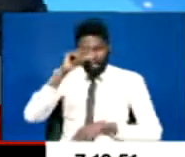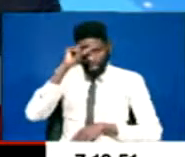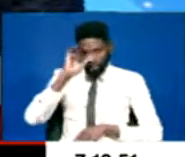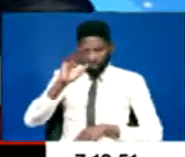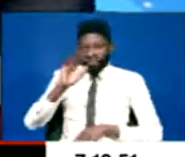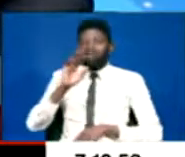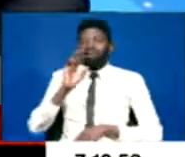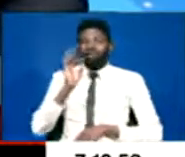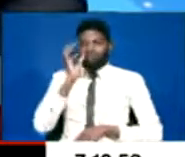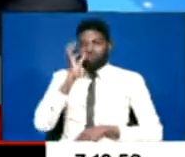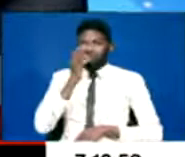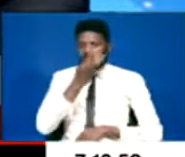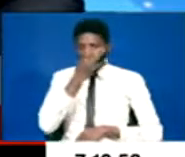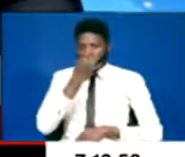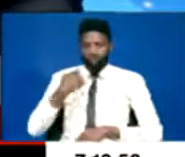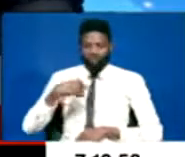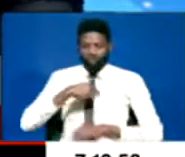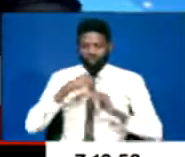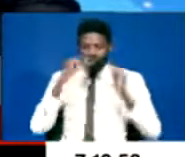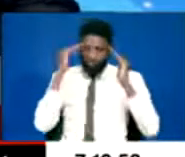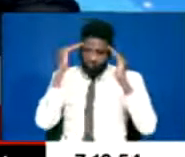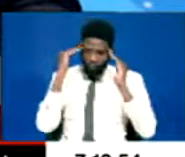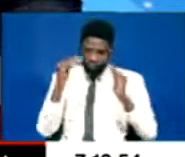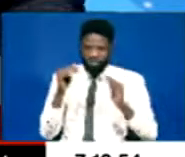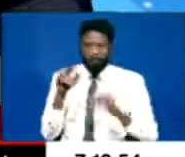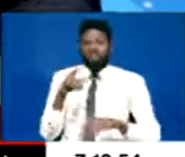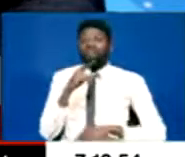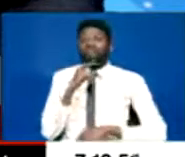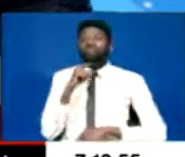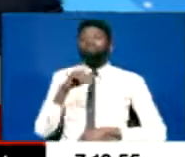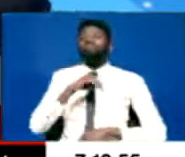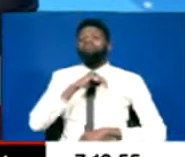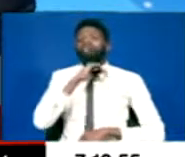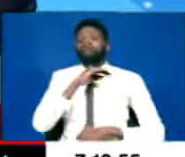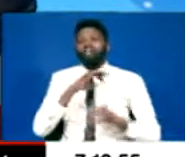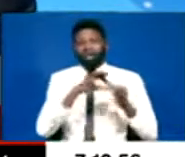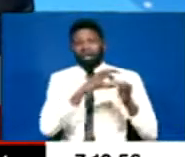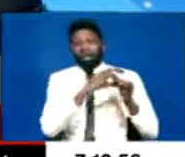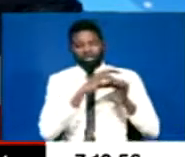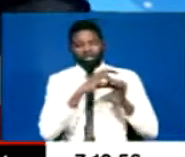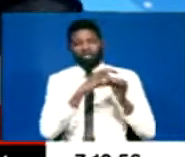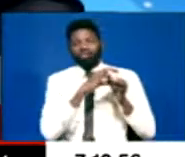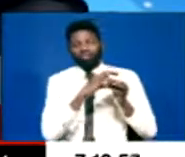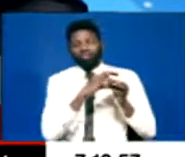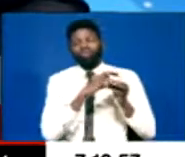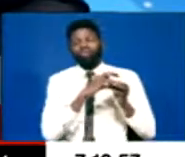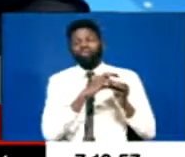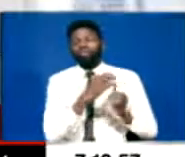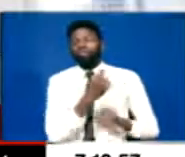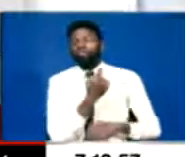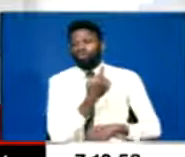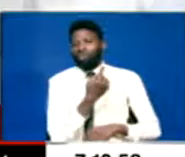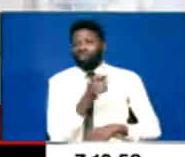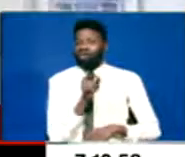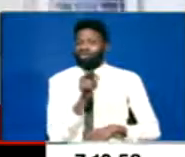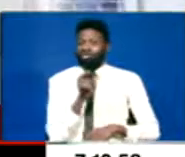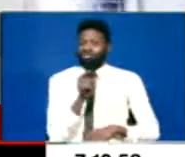focus on this man, Raila Amolo Odinga, the Azimio la Umoja presidential candidate.